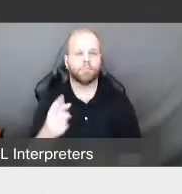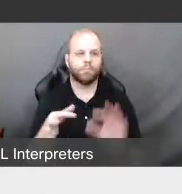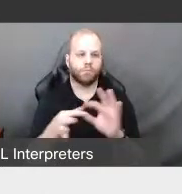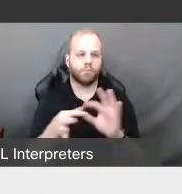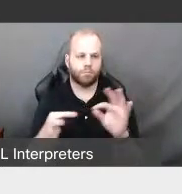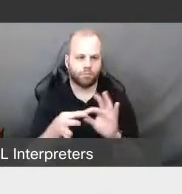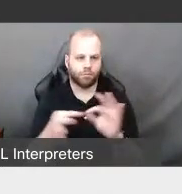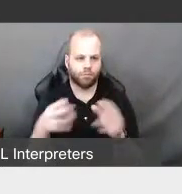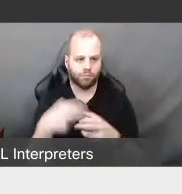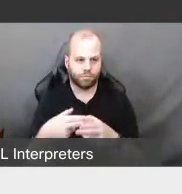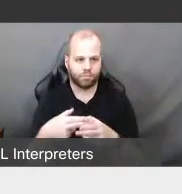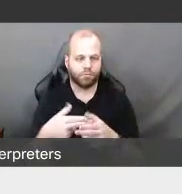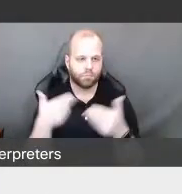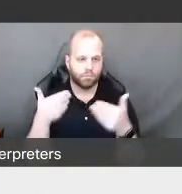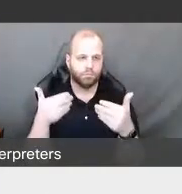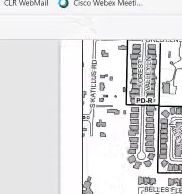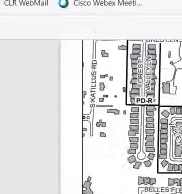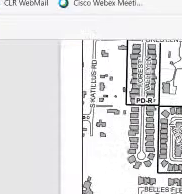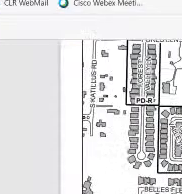with us your thoughts.